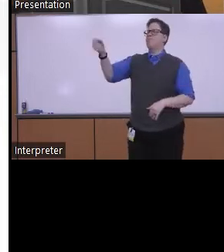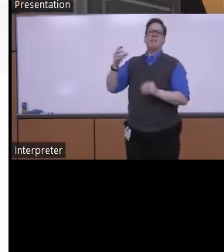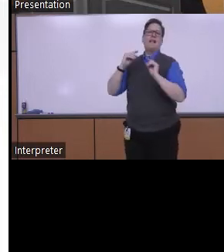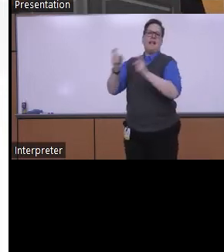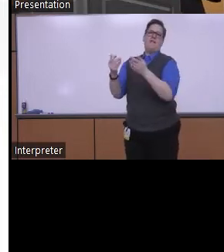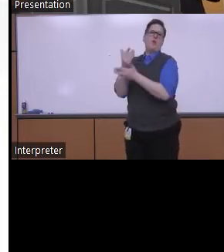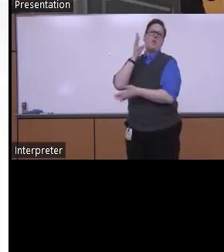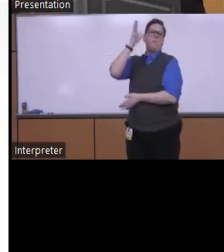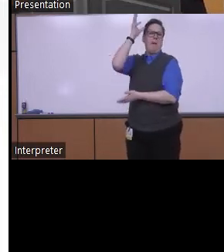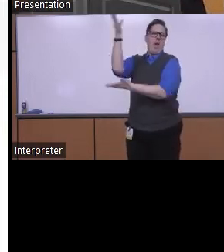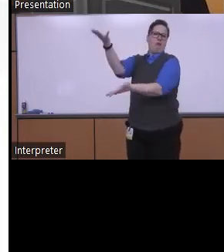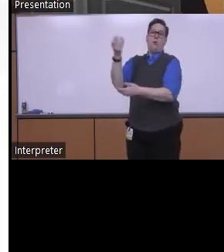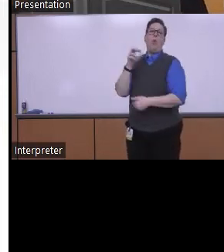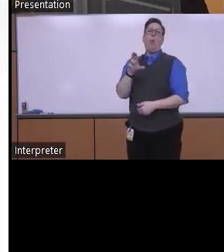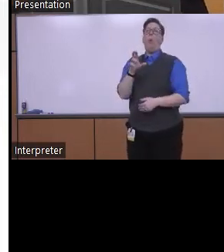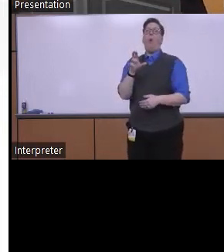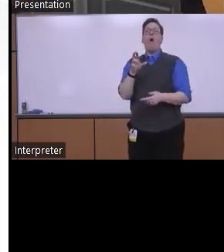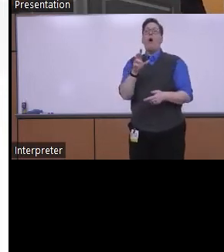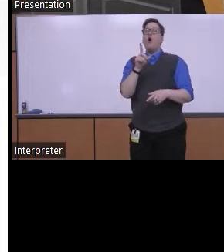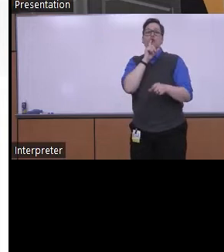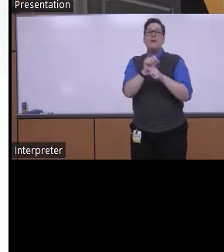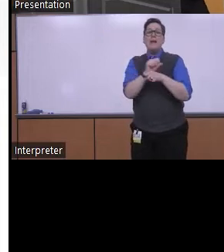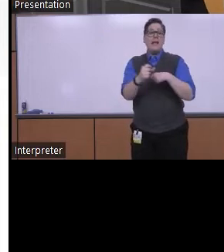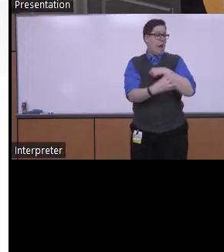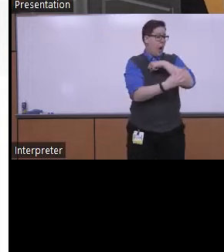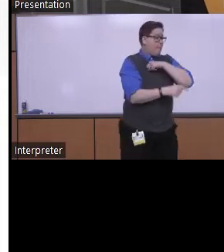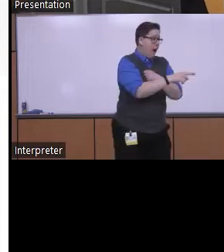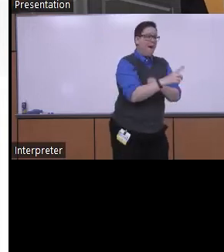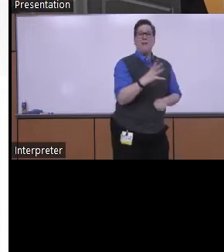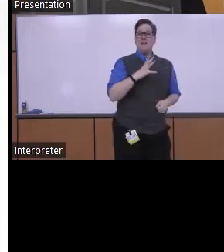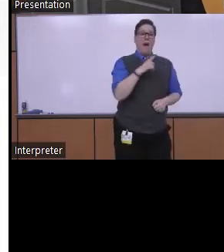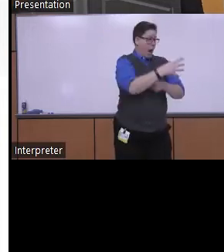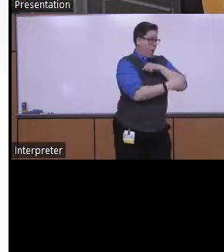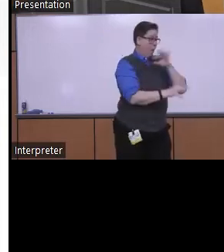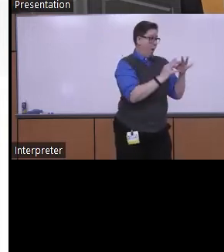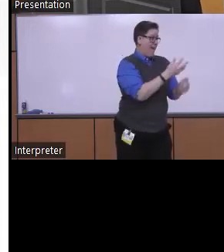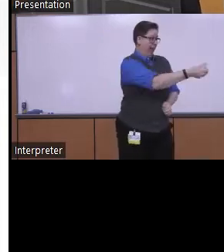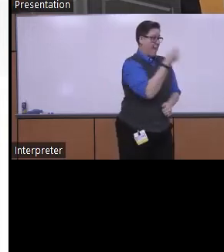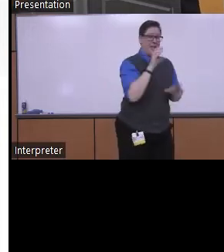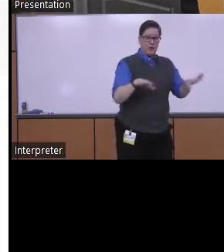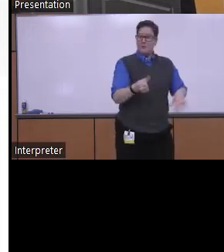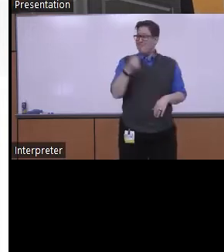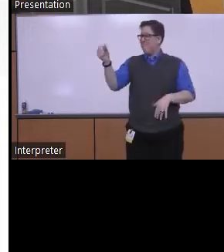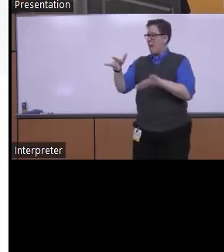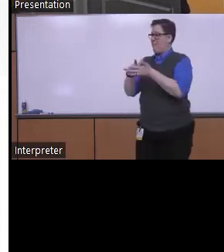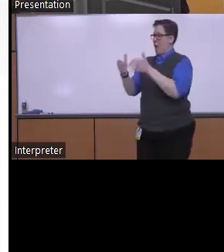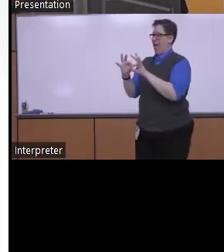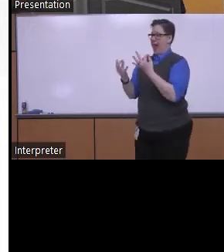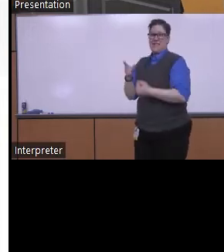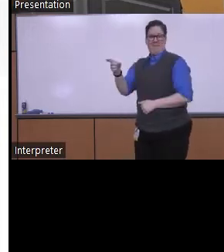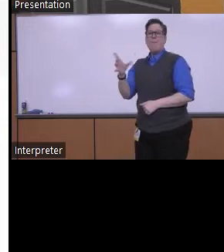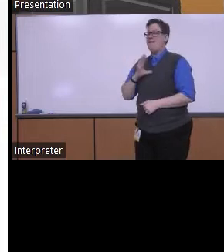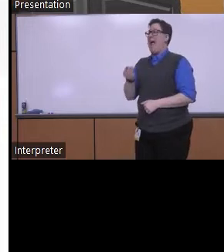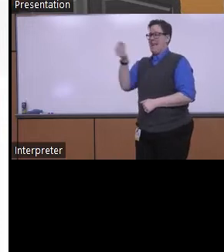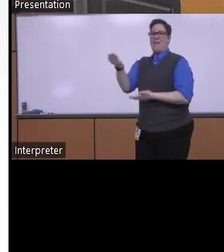a approach to poverty in which our solution for poverty is to remove poor children from poor families and place them in middle-class families and provide those middle-class families